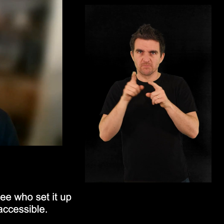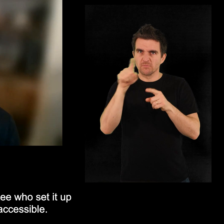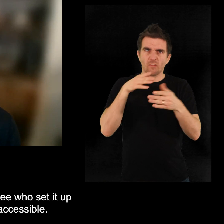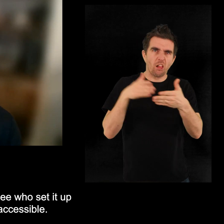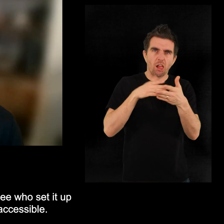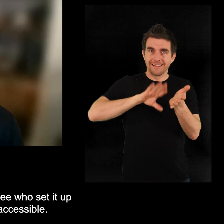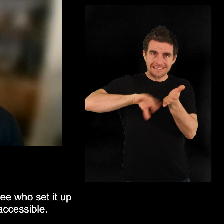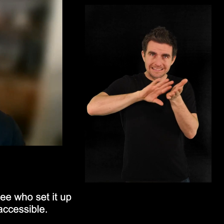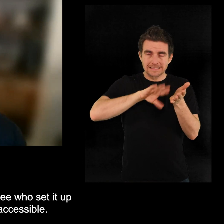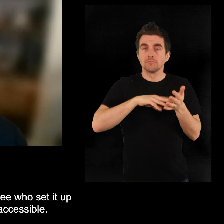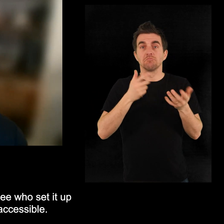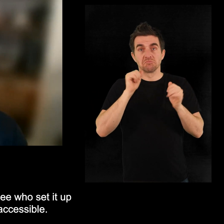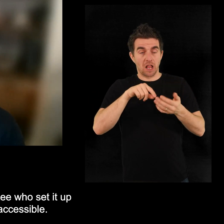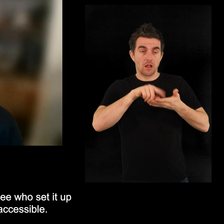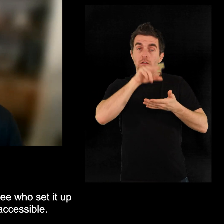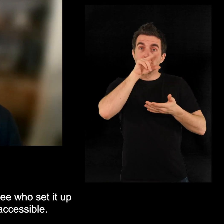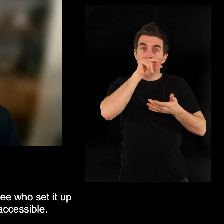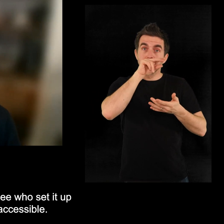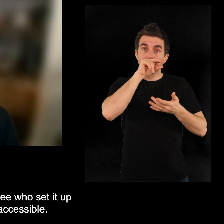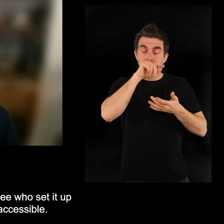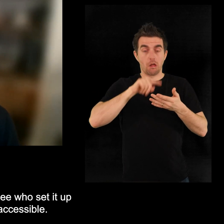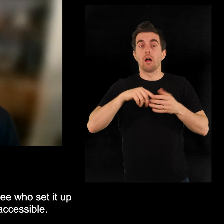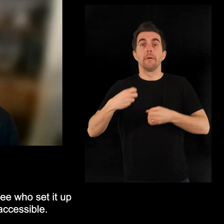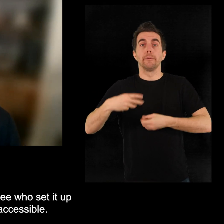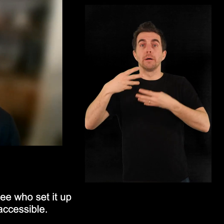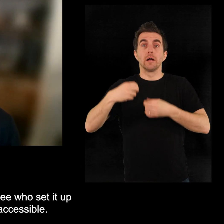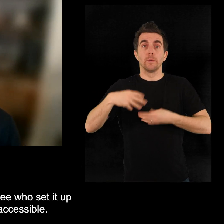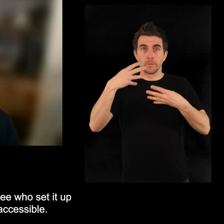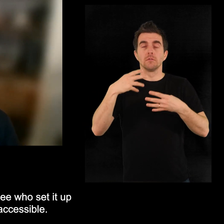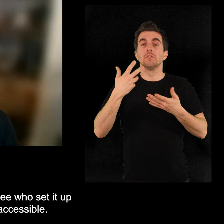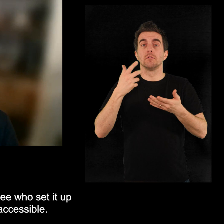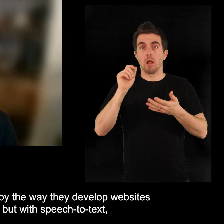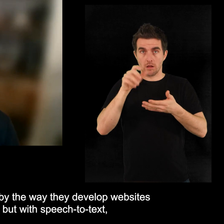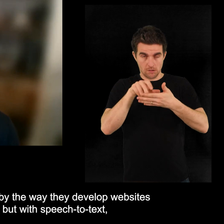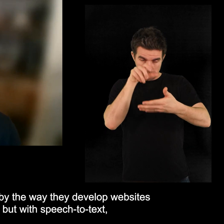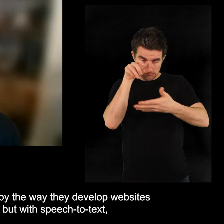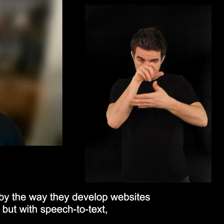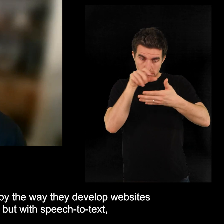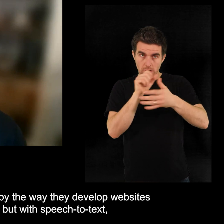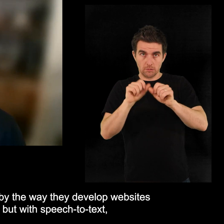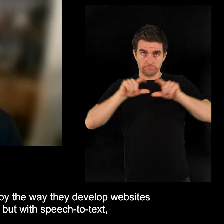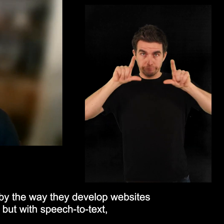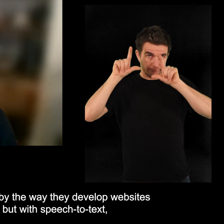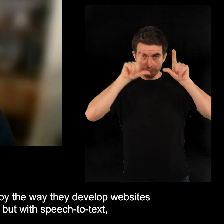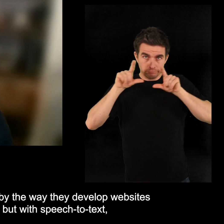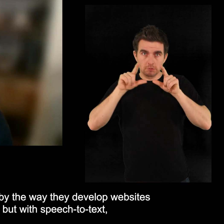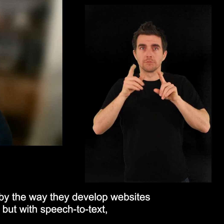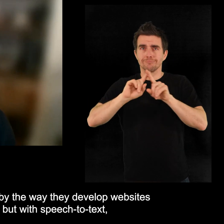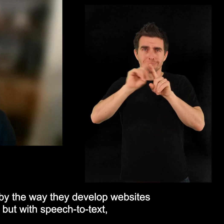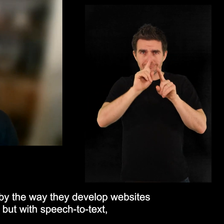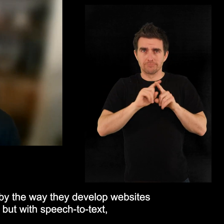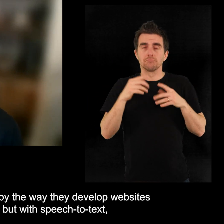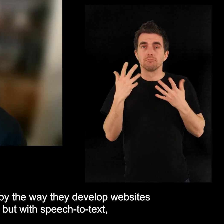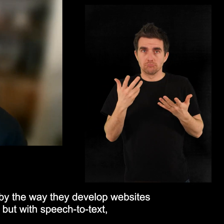internet itself, Berners-Lee, who set it up, said he wanted it to be fully accessible. Of course, many companies, by the way they've